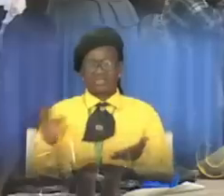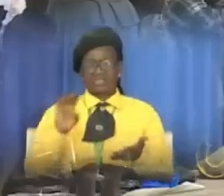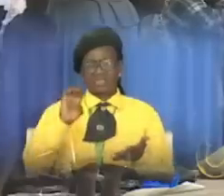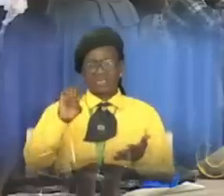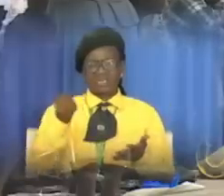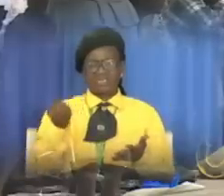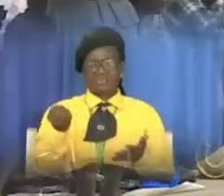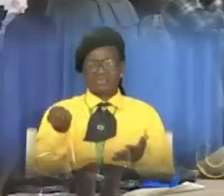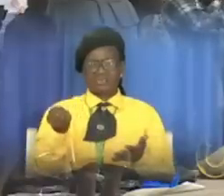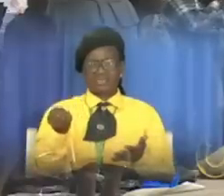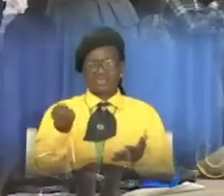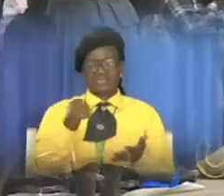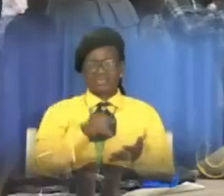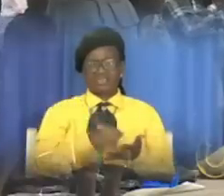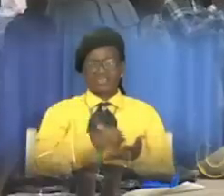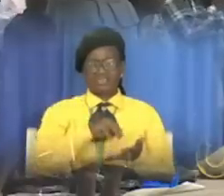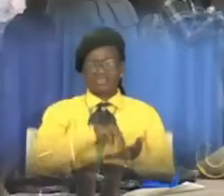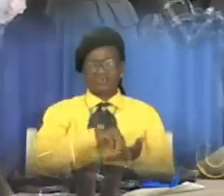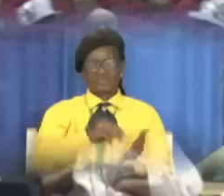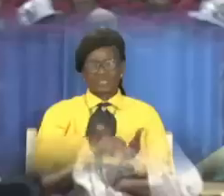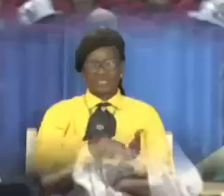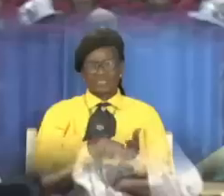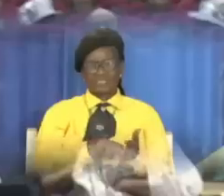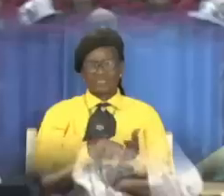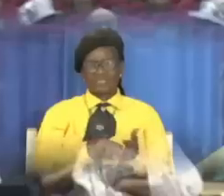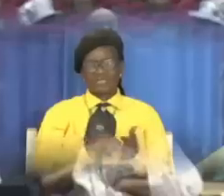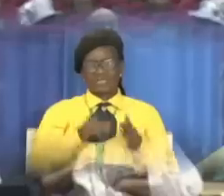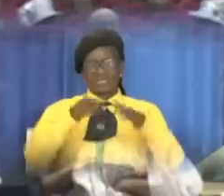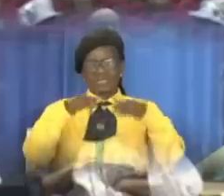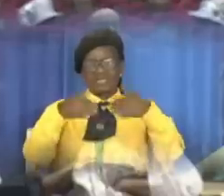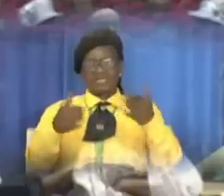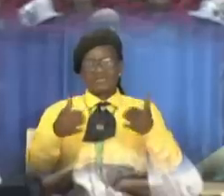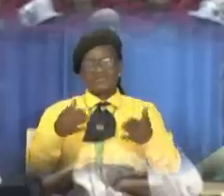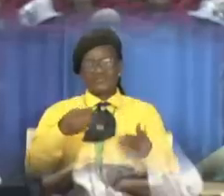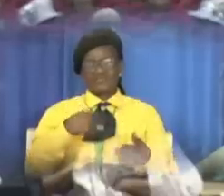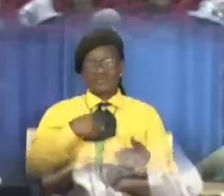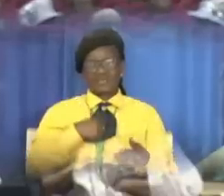It means, give me